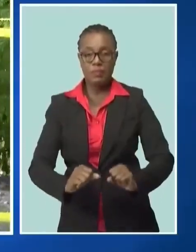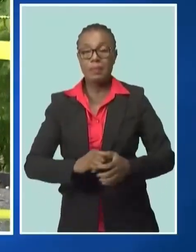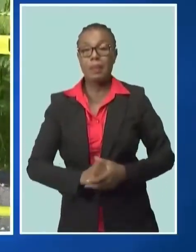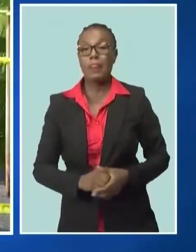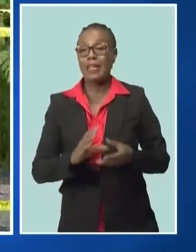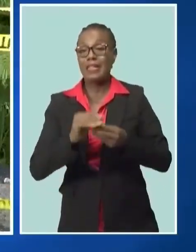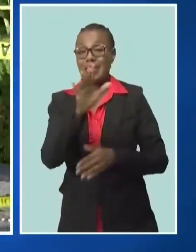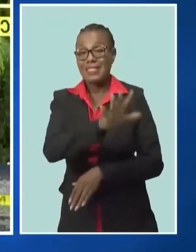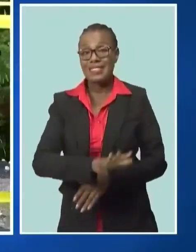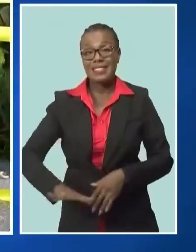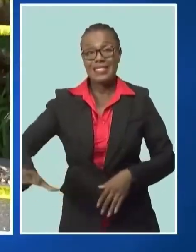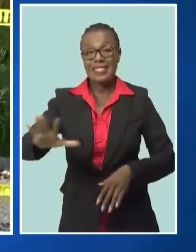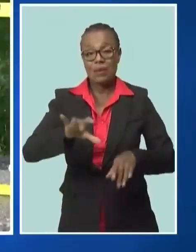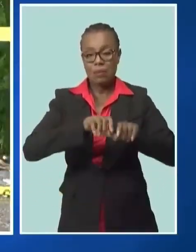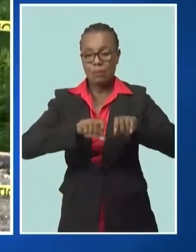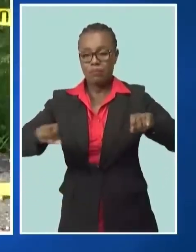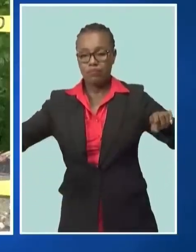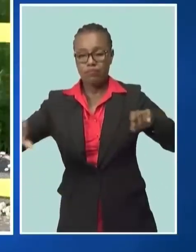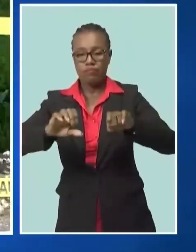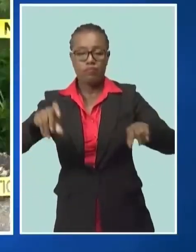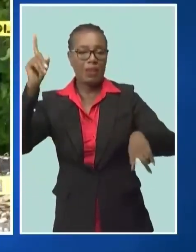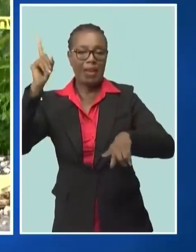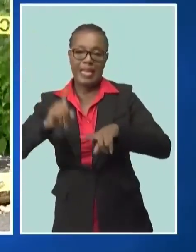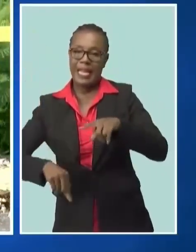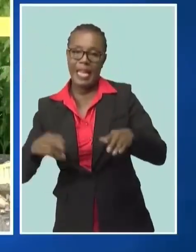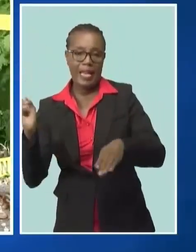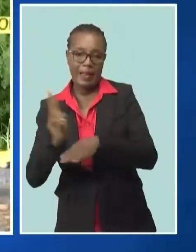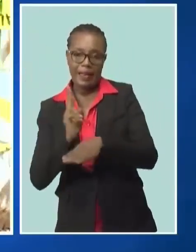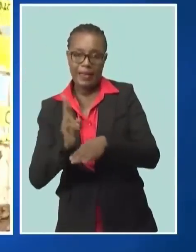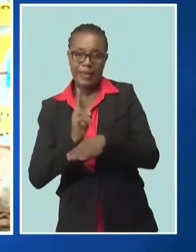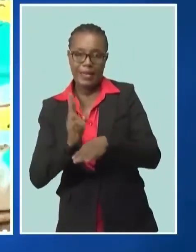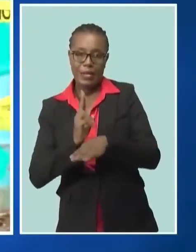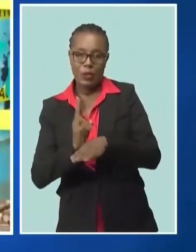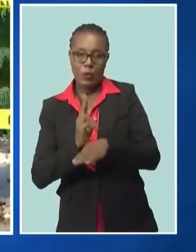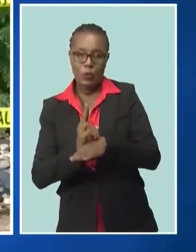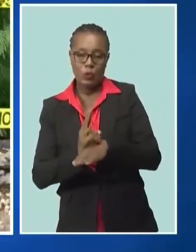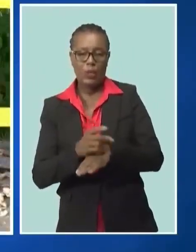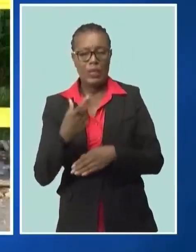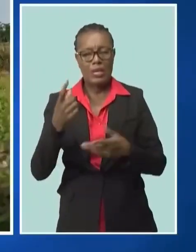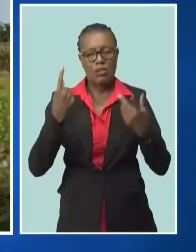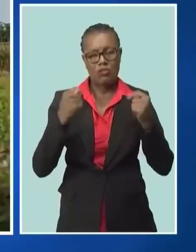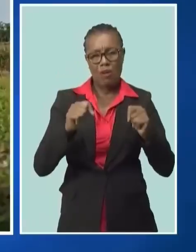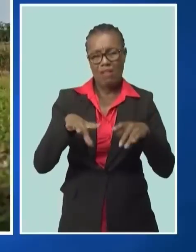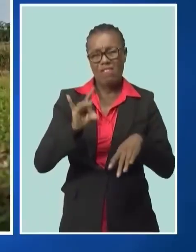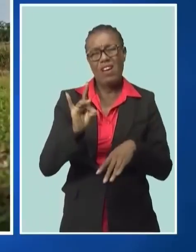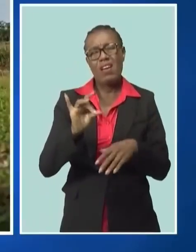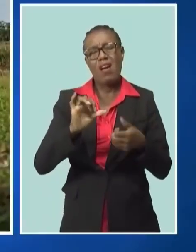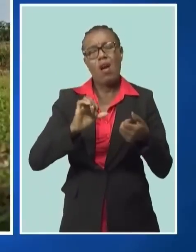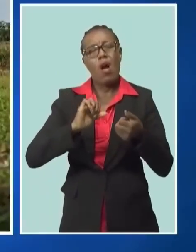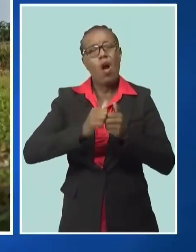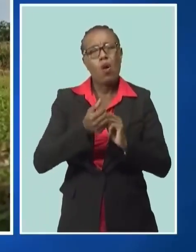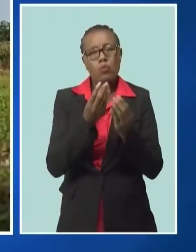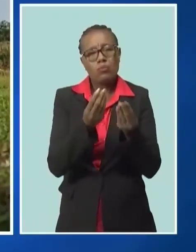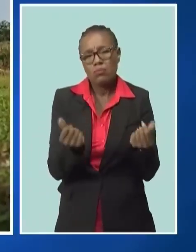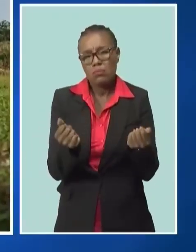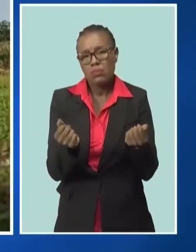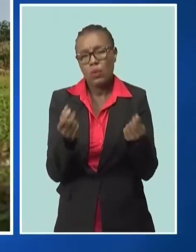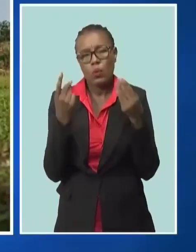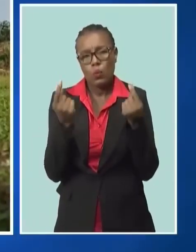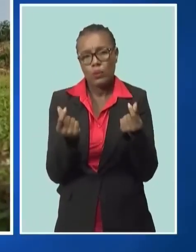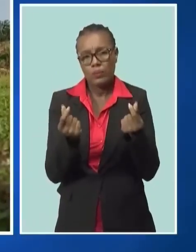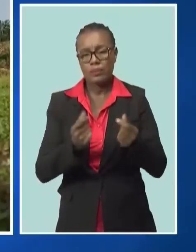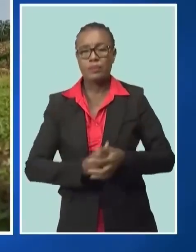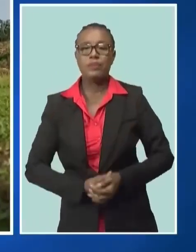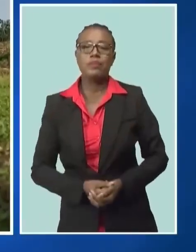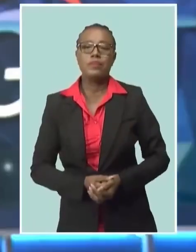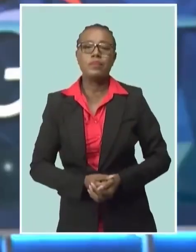cordoned off and an urgent solution is being pursued by the authorities. Onesta Henry,